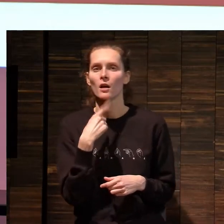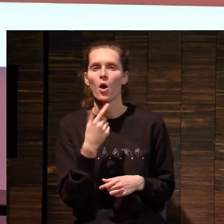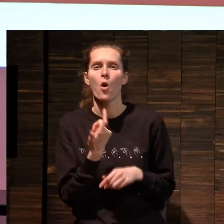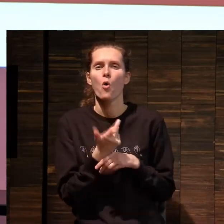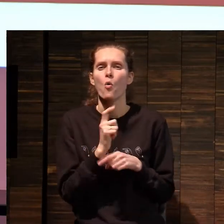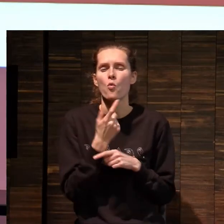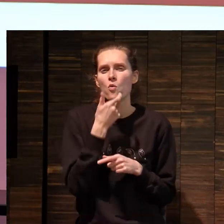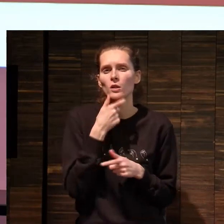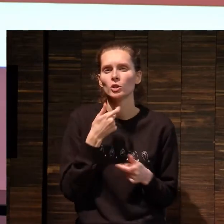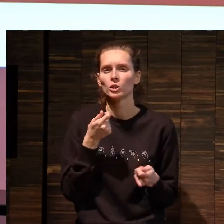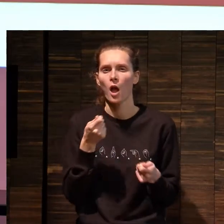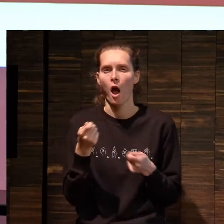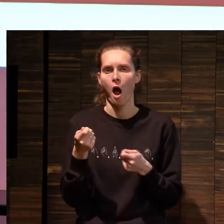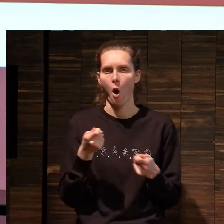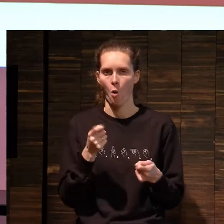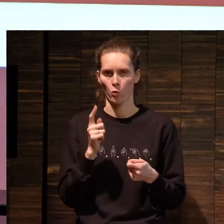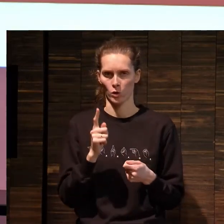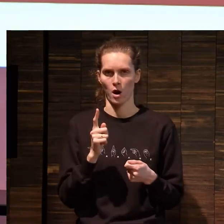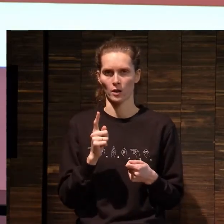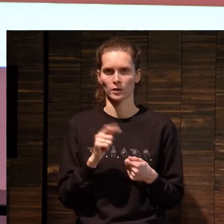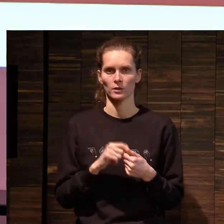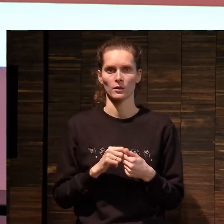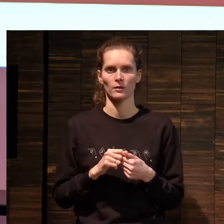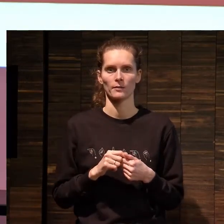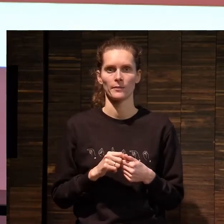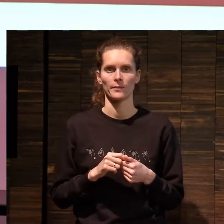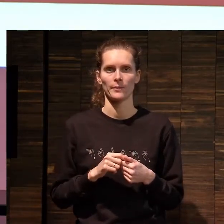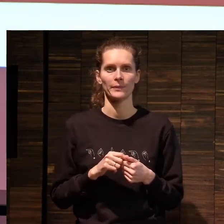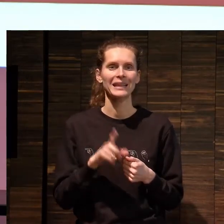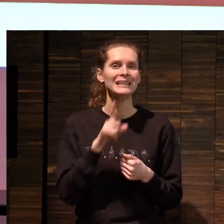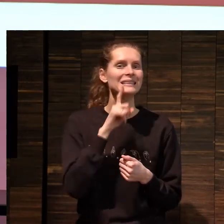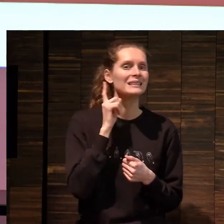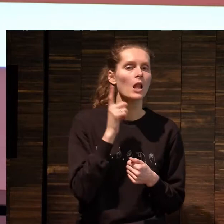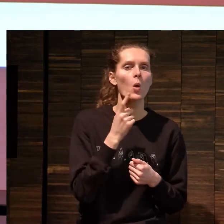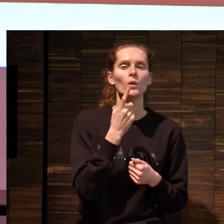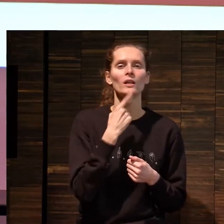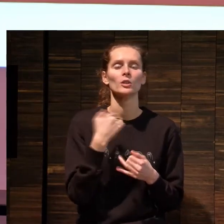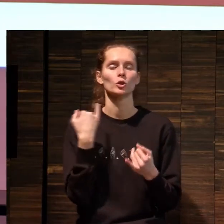don't use red and green, or rather be very careful with them.